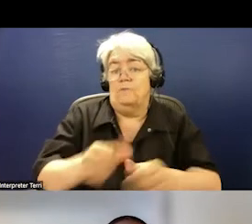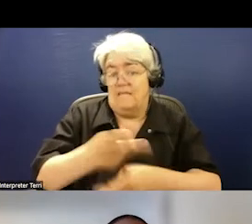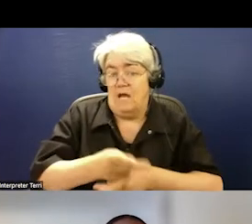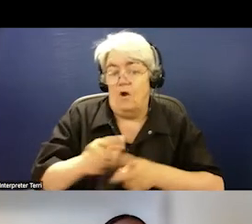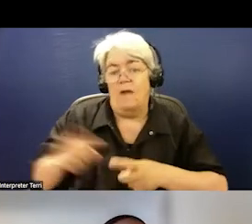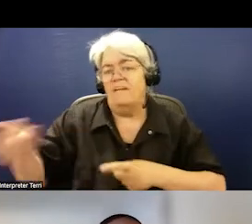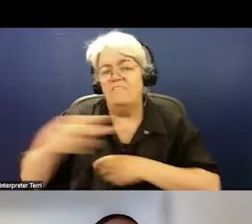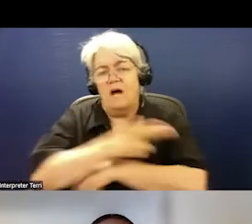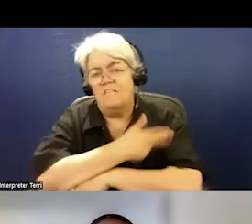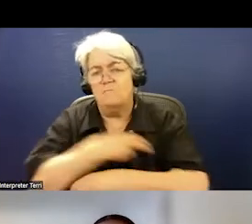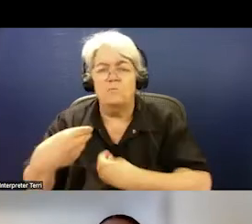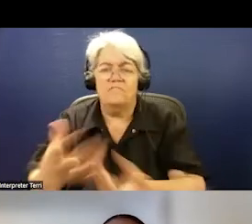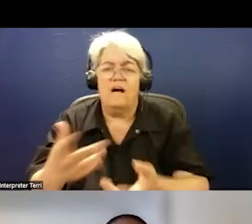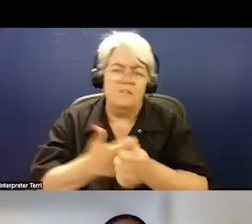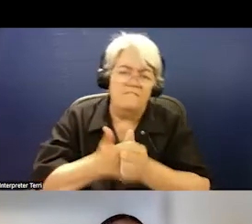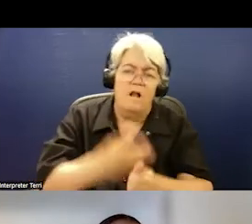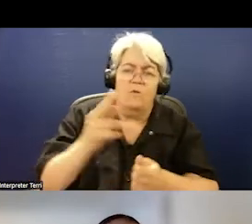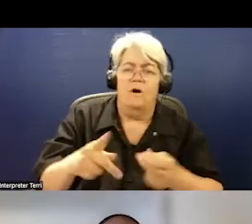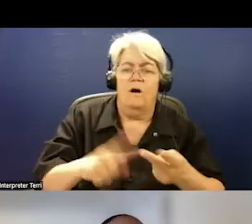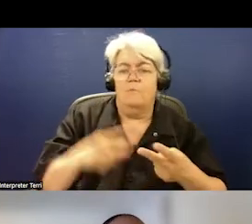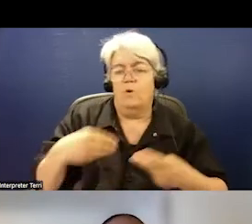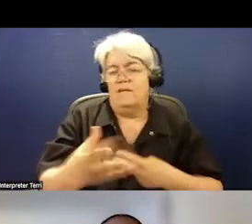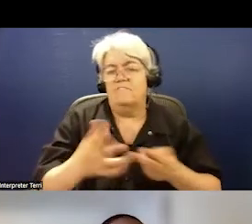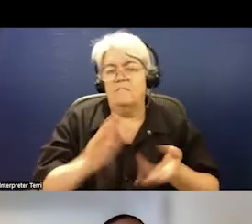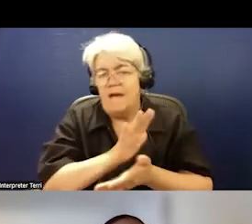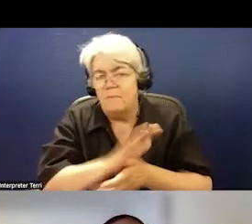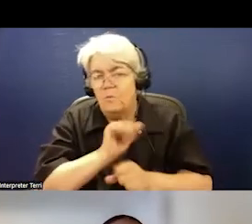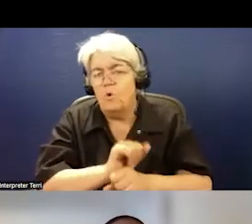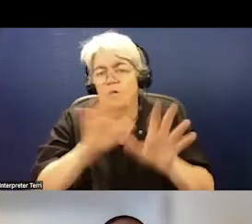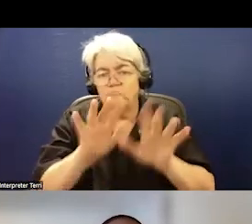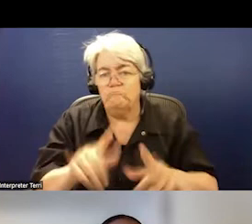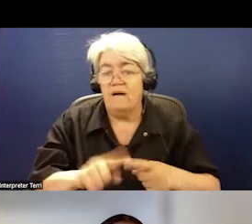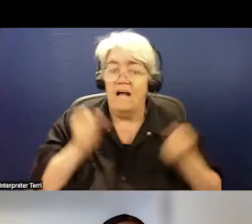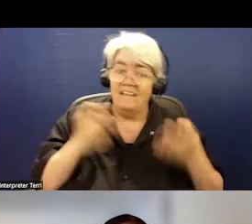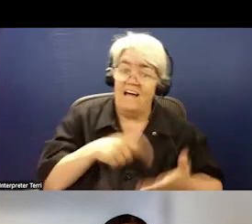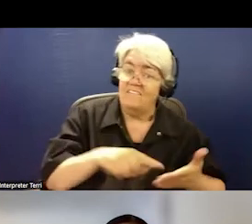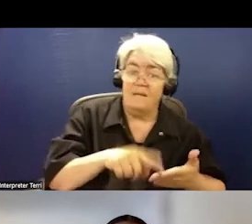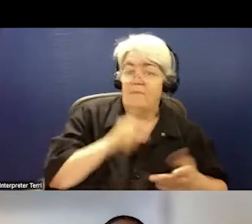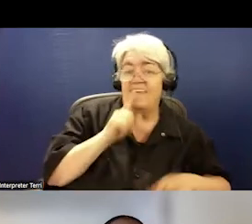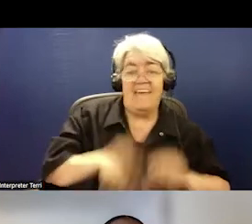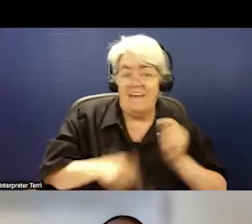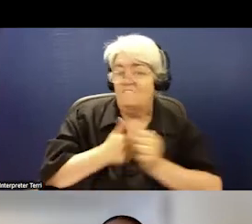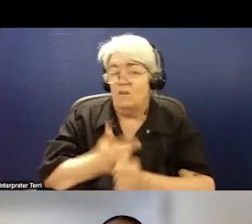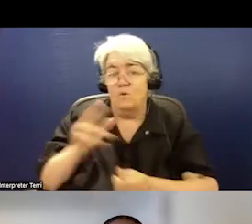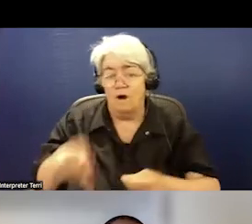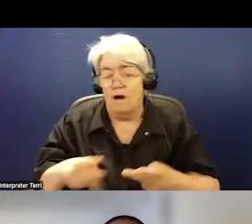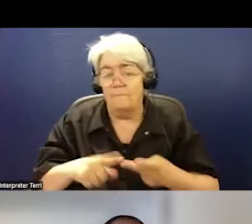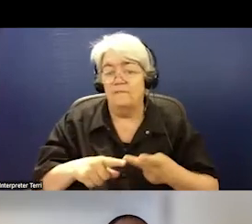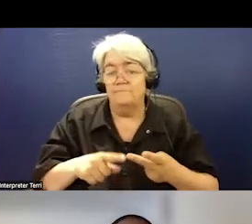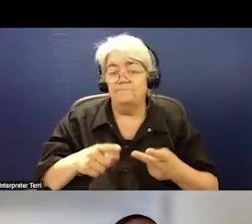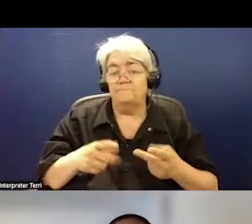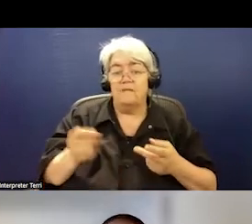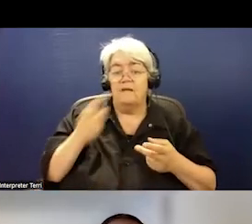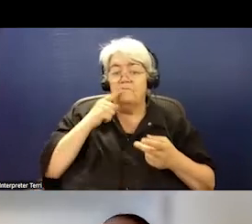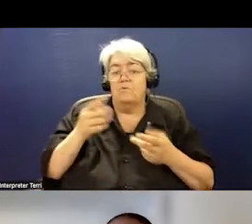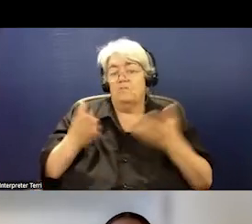of provides like a follow-up or gives them like paperwork, a lot of the clients will not follow up with these services, or, you know, the service